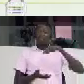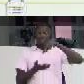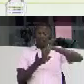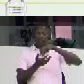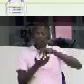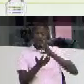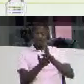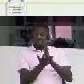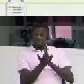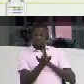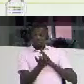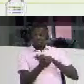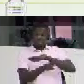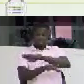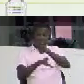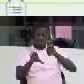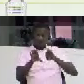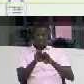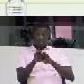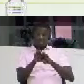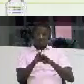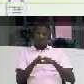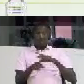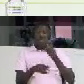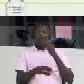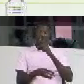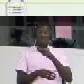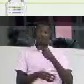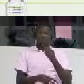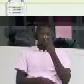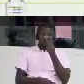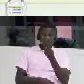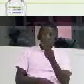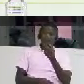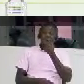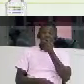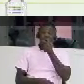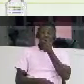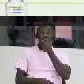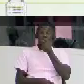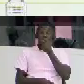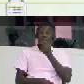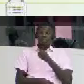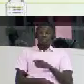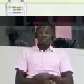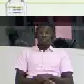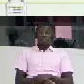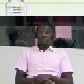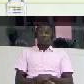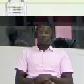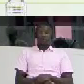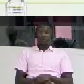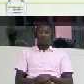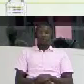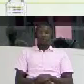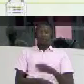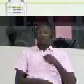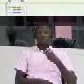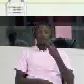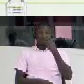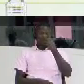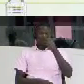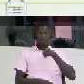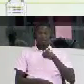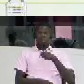If I stood at the parade ground, suñ gisee whistle bi. and when they see the whistle, suñu may gisee. and when they have seen me,